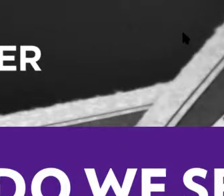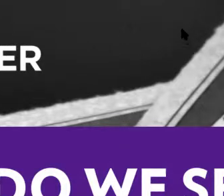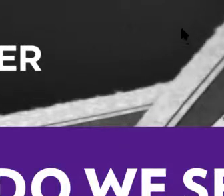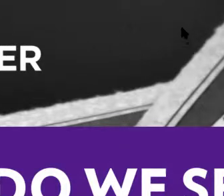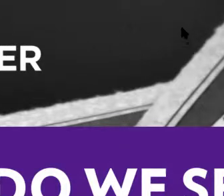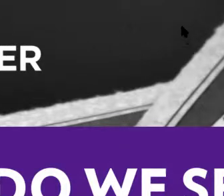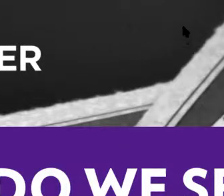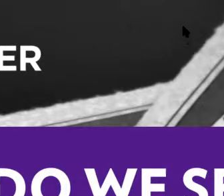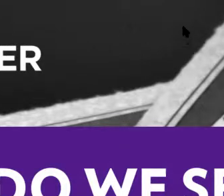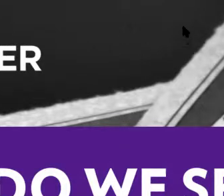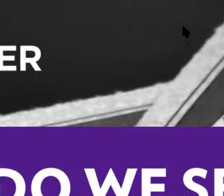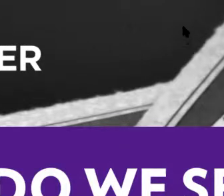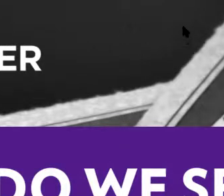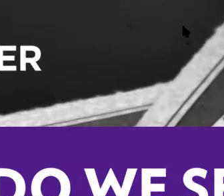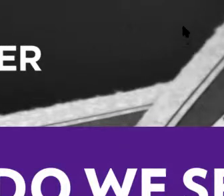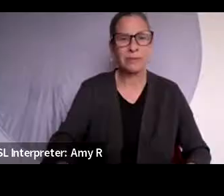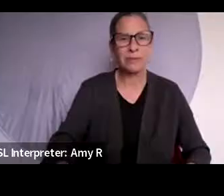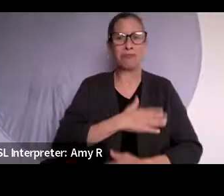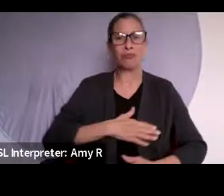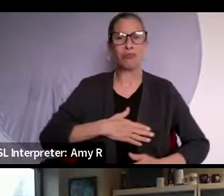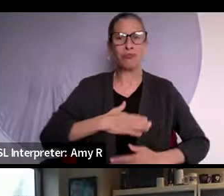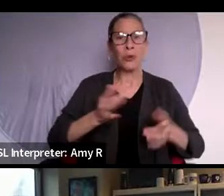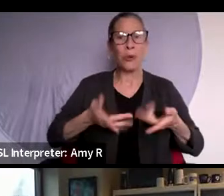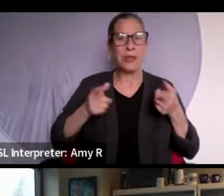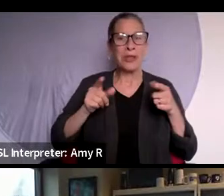Thank you all for joining us. Please enjoy the event.